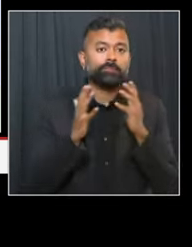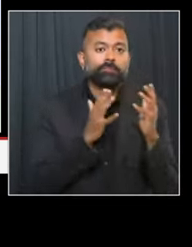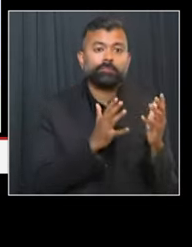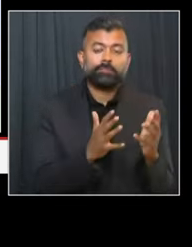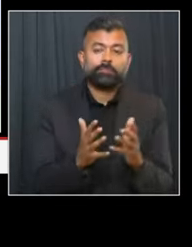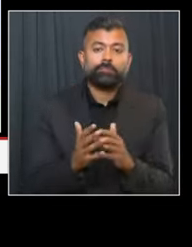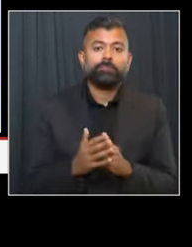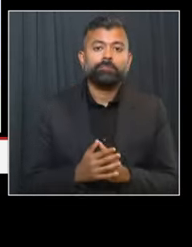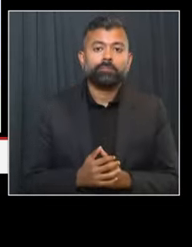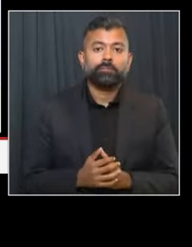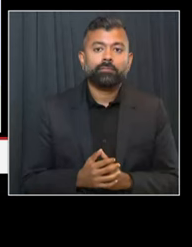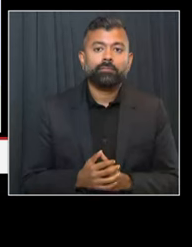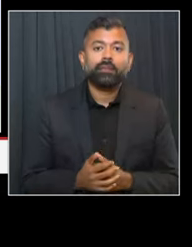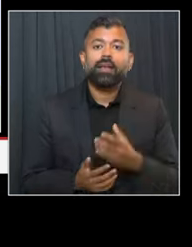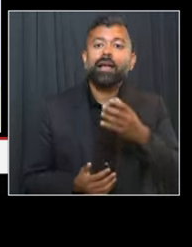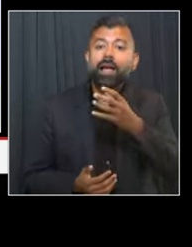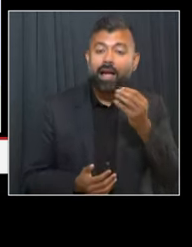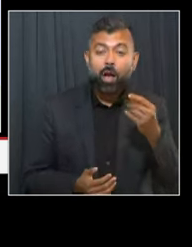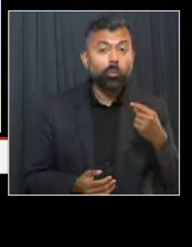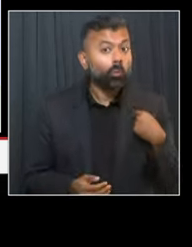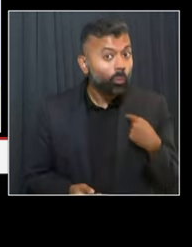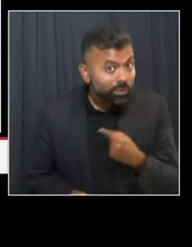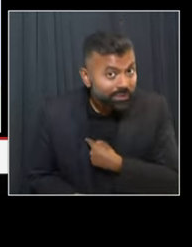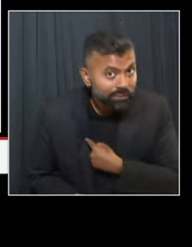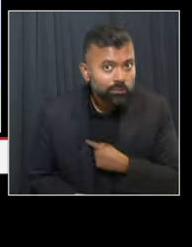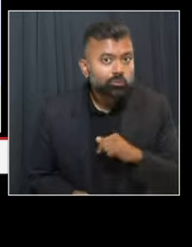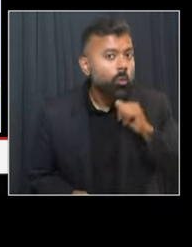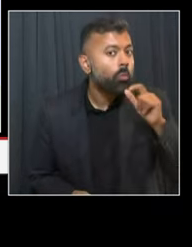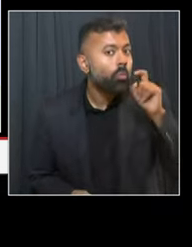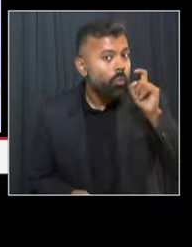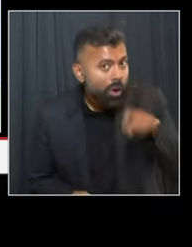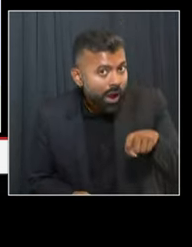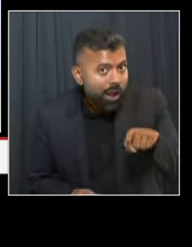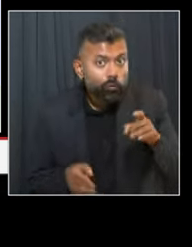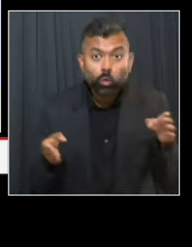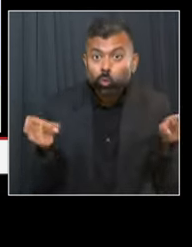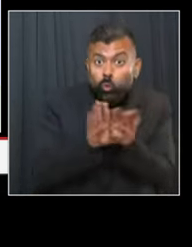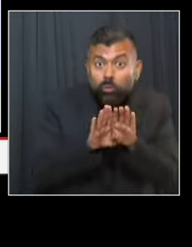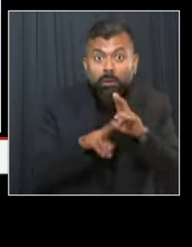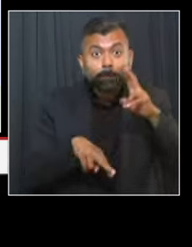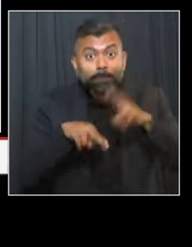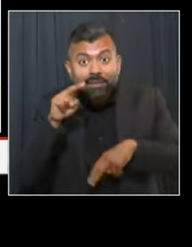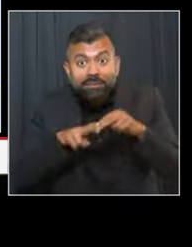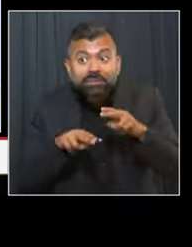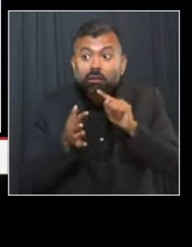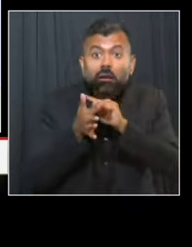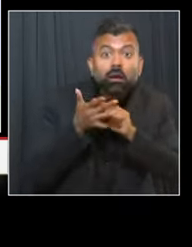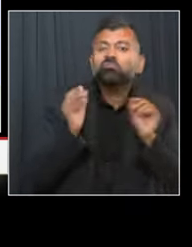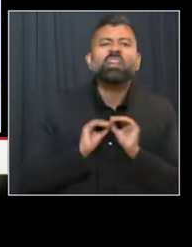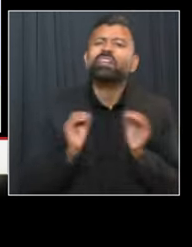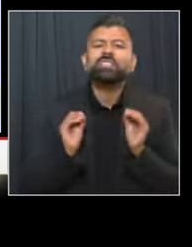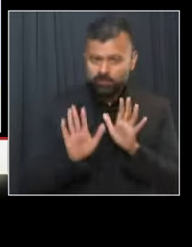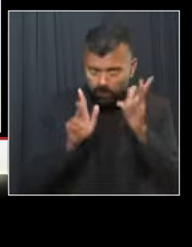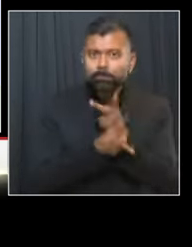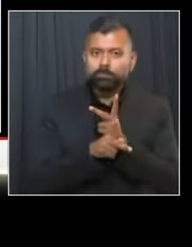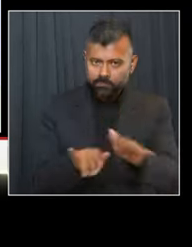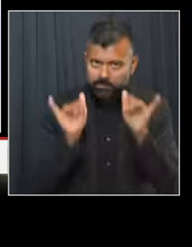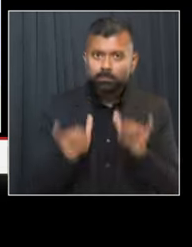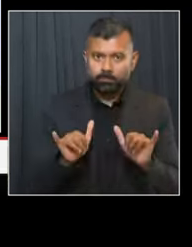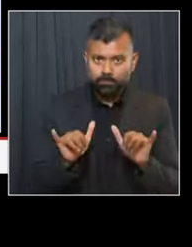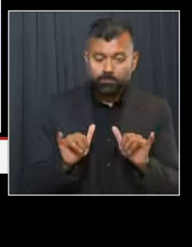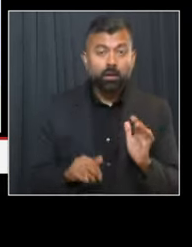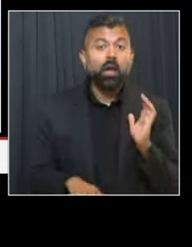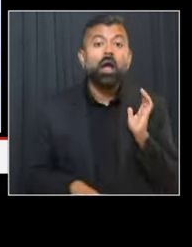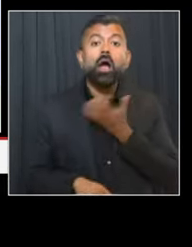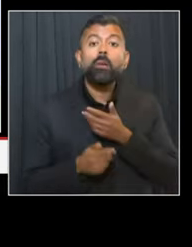And we will not have to close any of our facilities. So, our directors really spent a lot